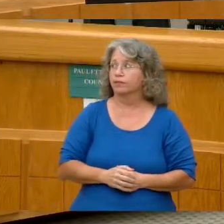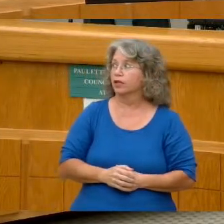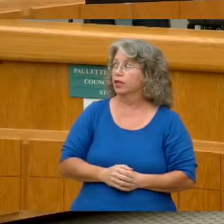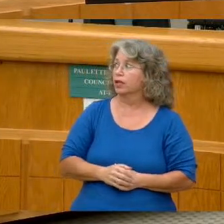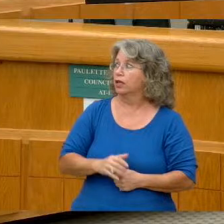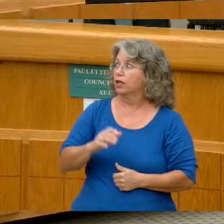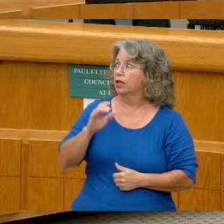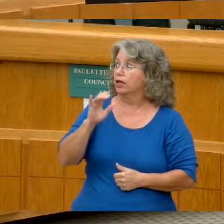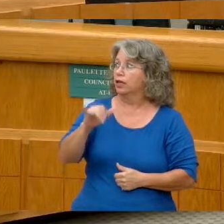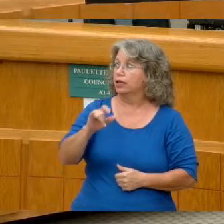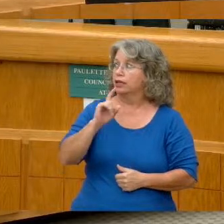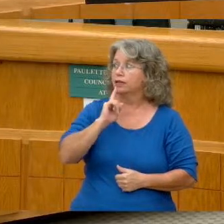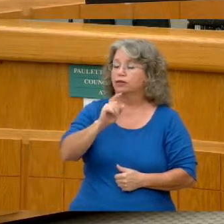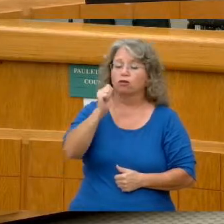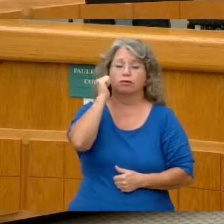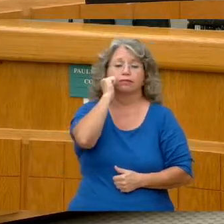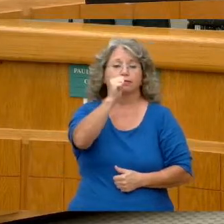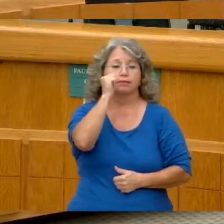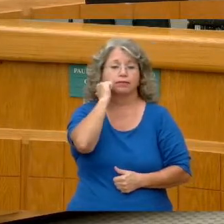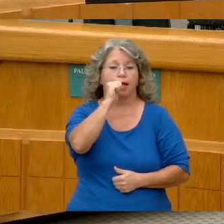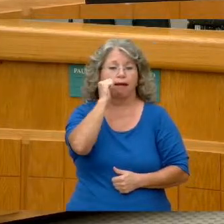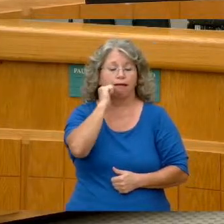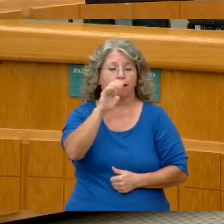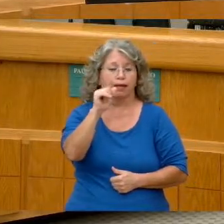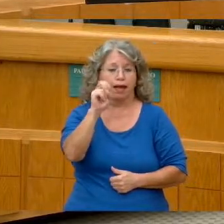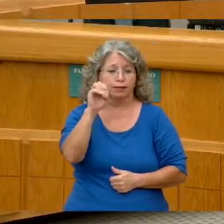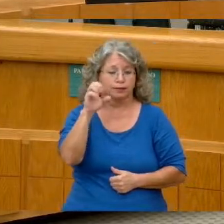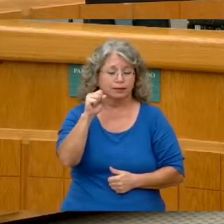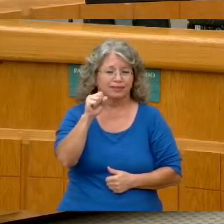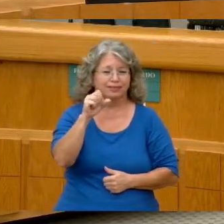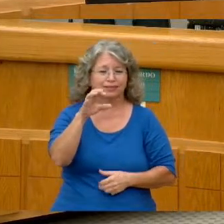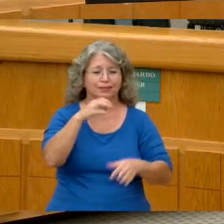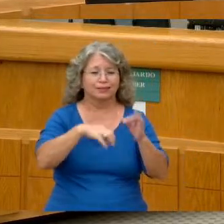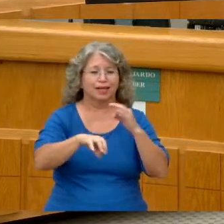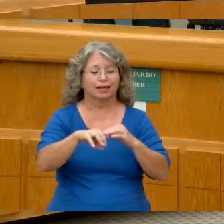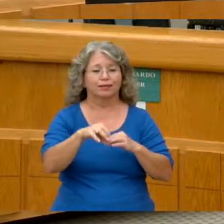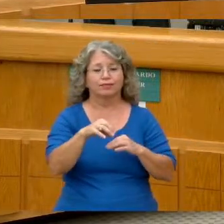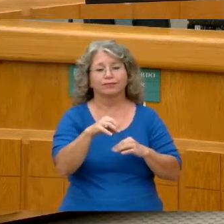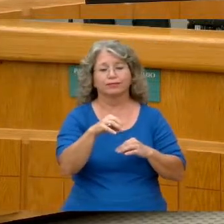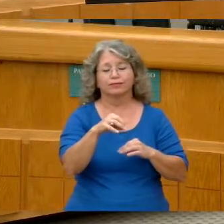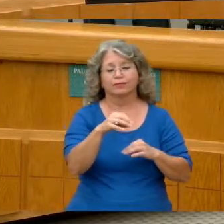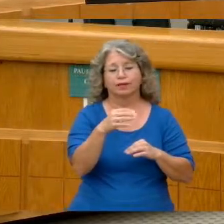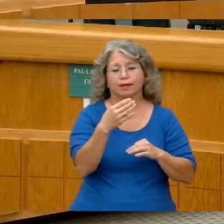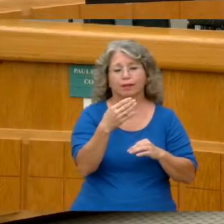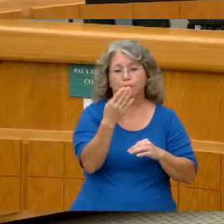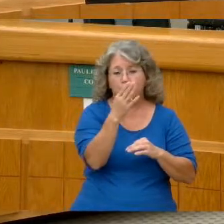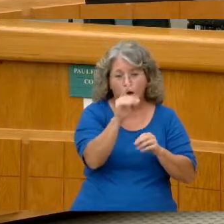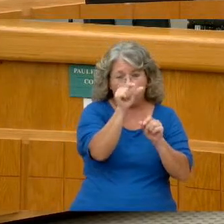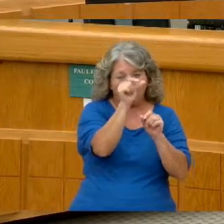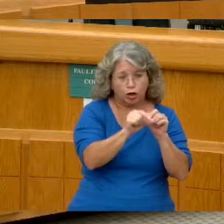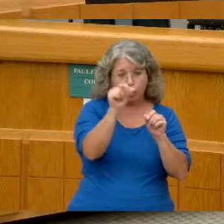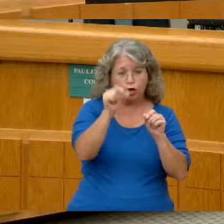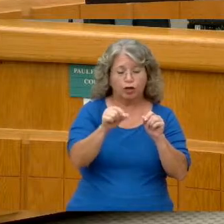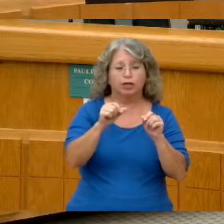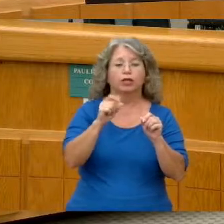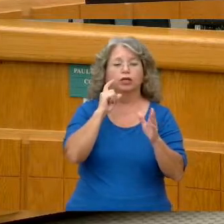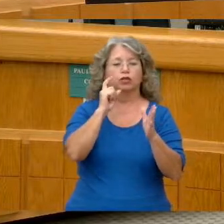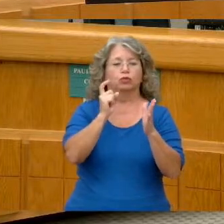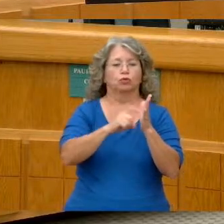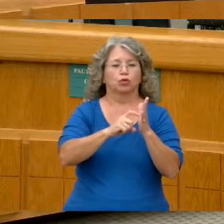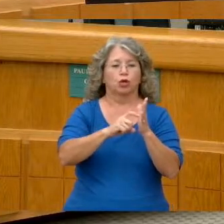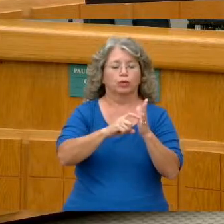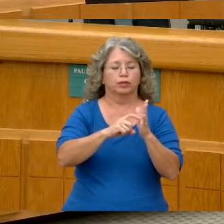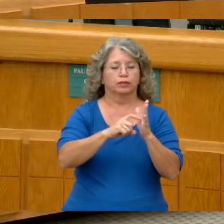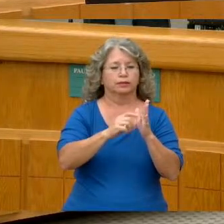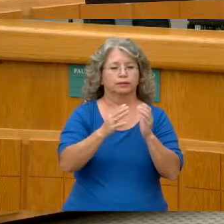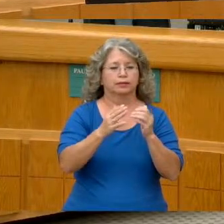These are the daily cases instead of the bar, the yellow bar being beside it. It's on top, and so you see, kind of the pattern and